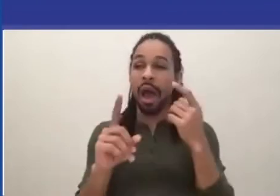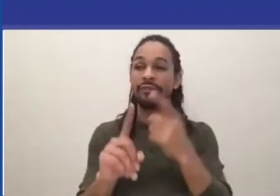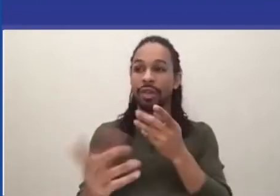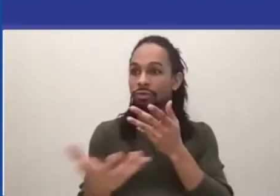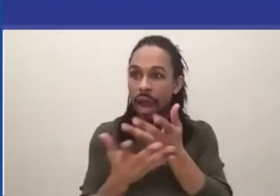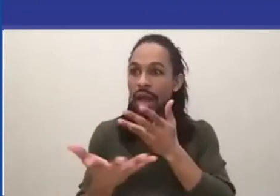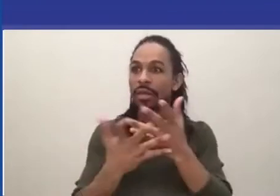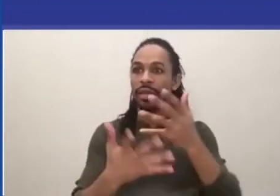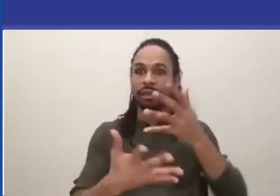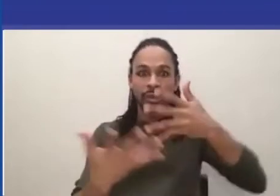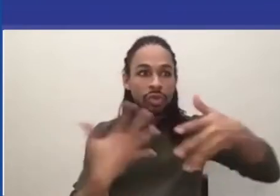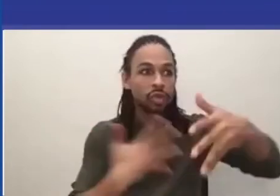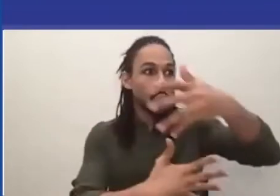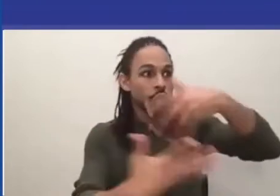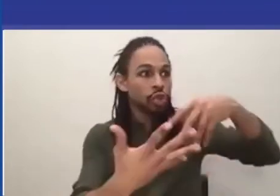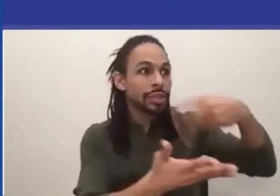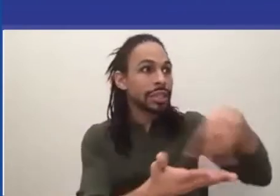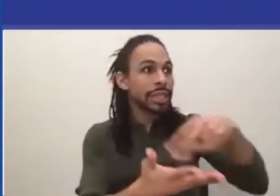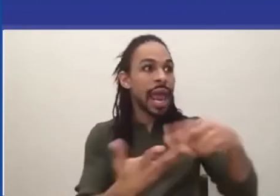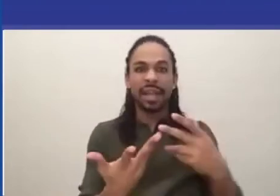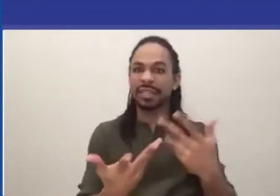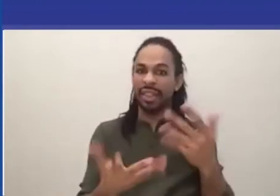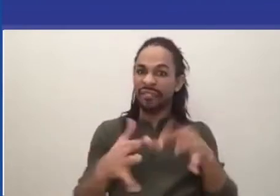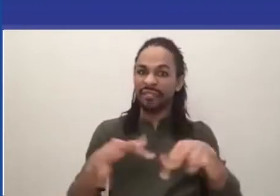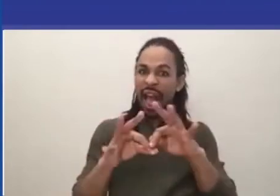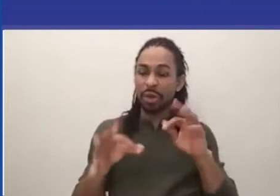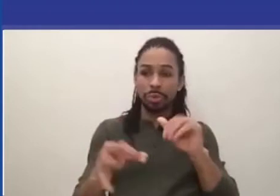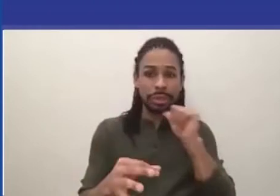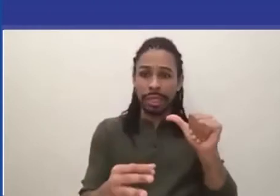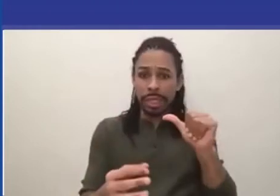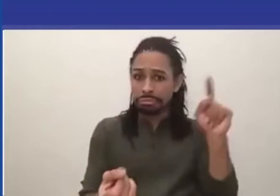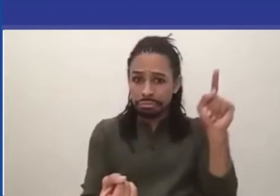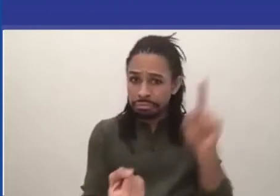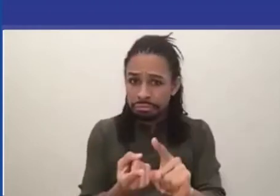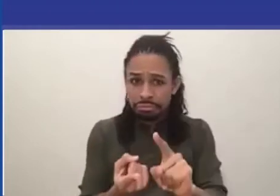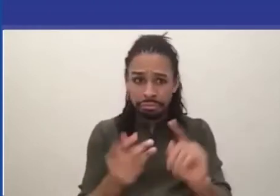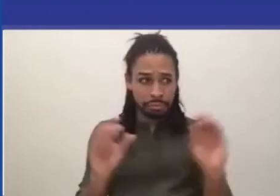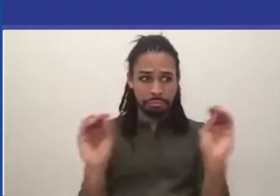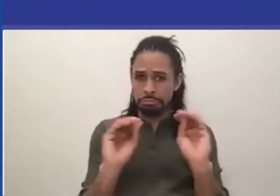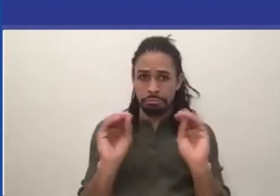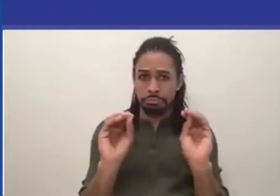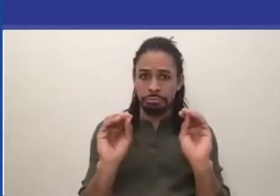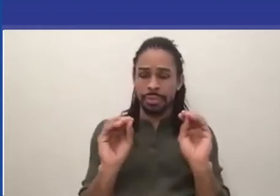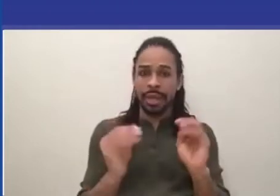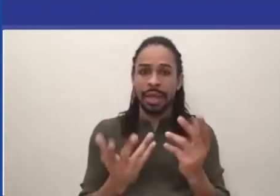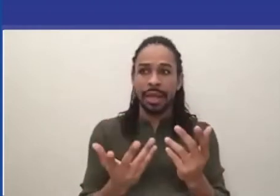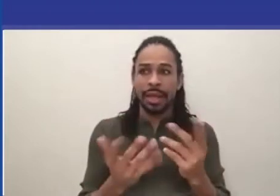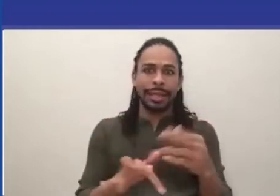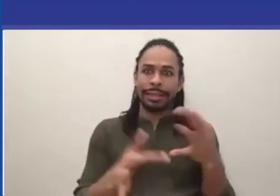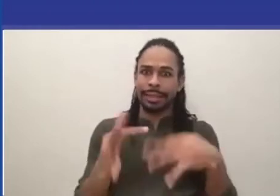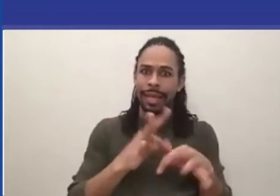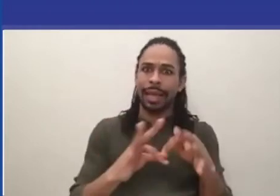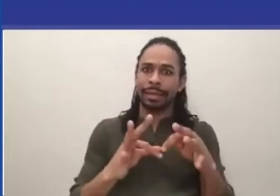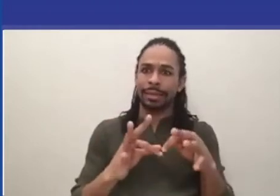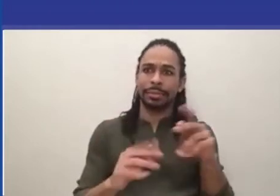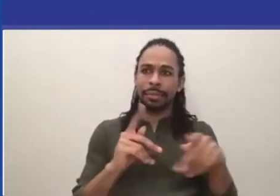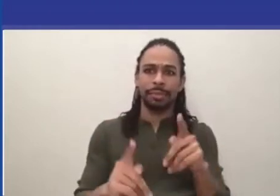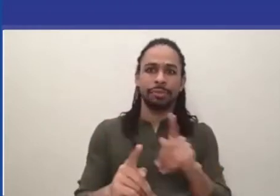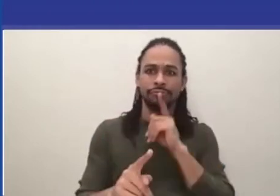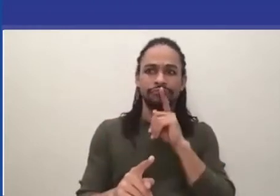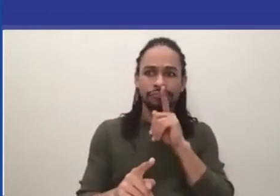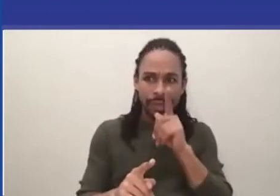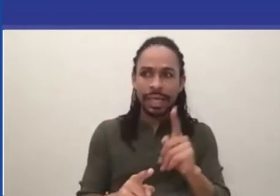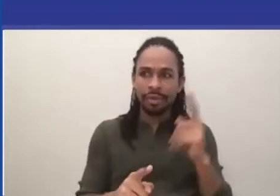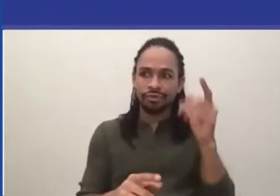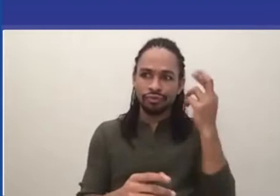But I think it, in a way, people realized this is important to me. And so all